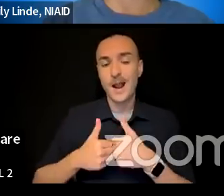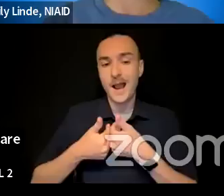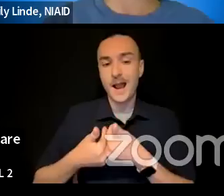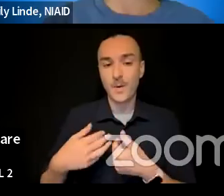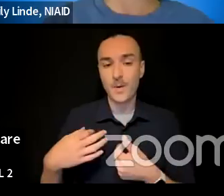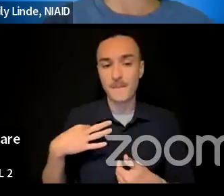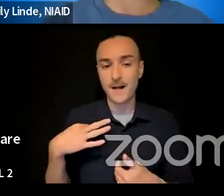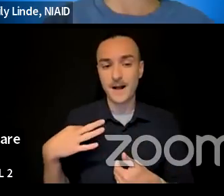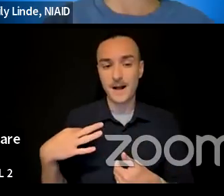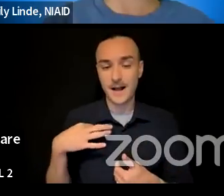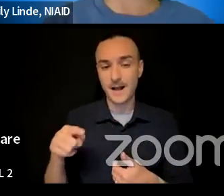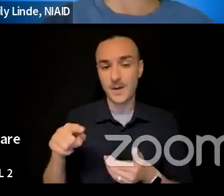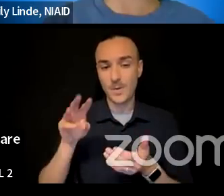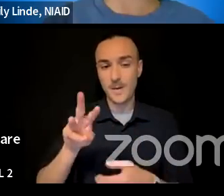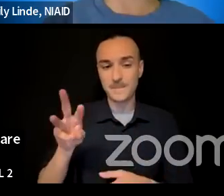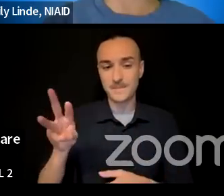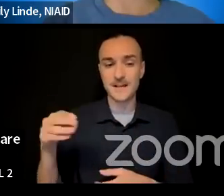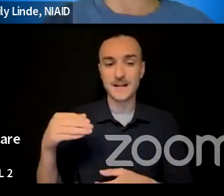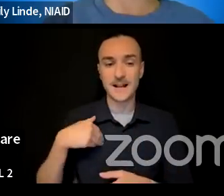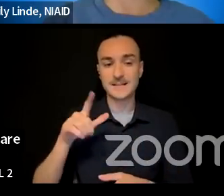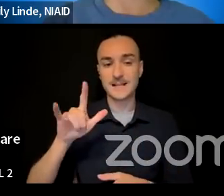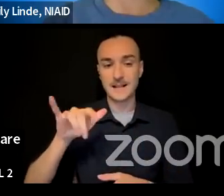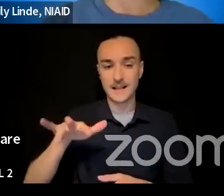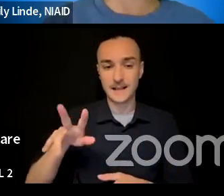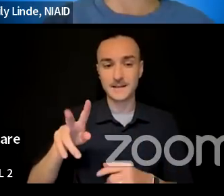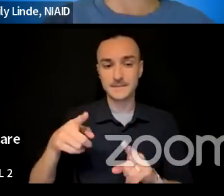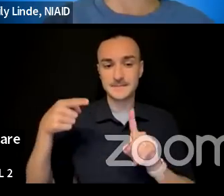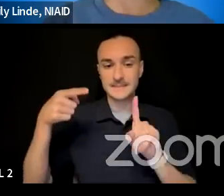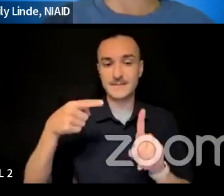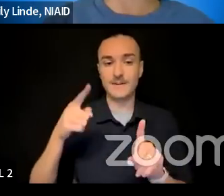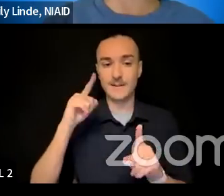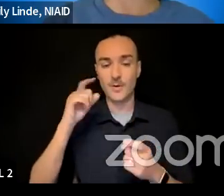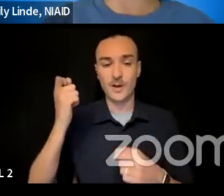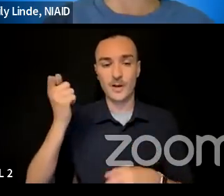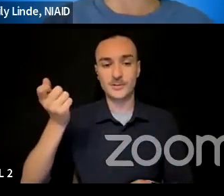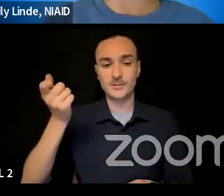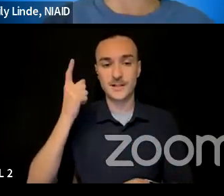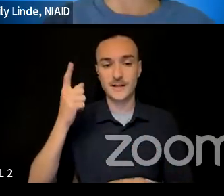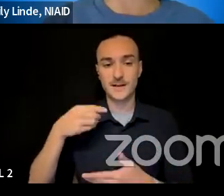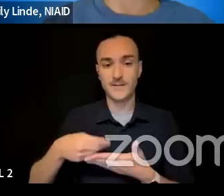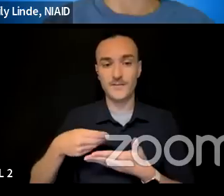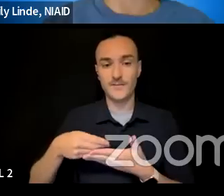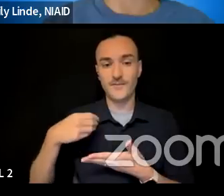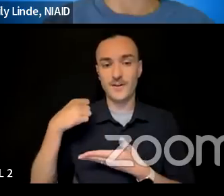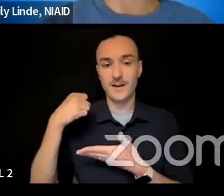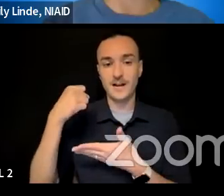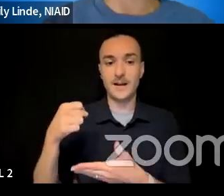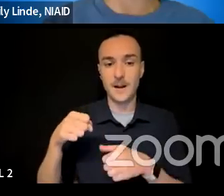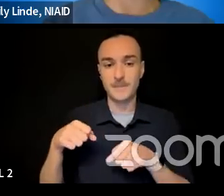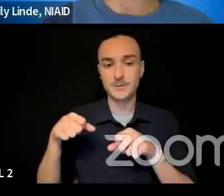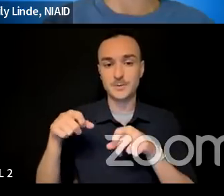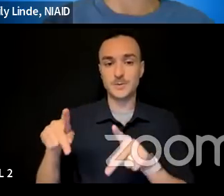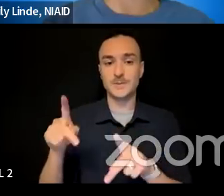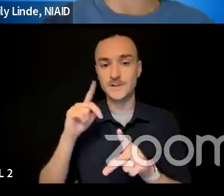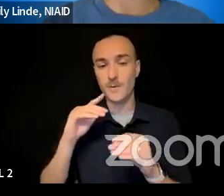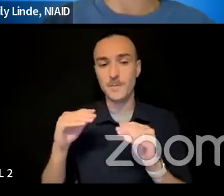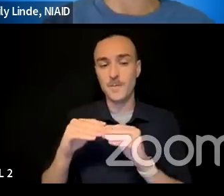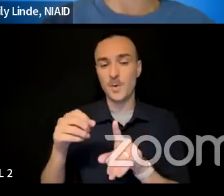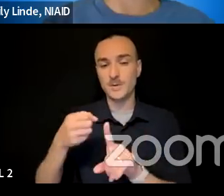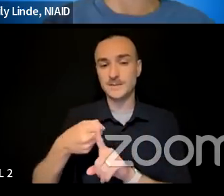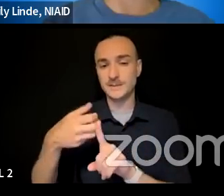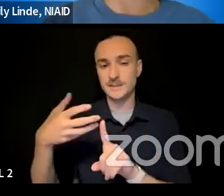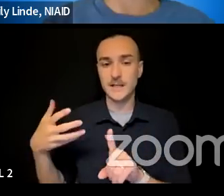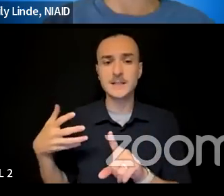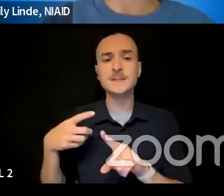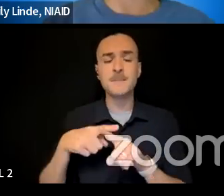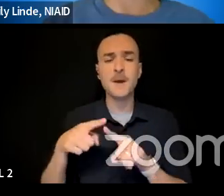do have a link out to a page specifically about understanding funding opportunities, and you can get more details there. But we talked about,